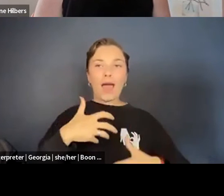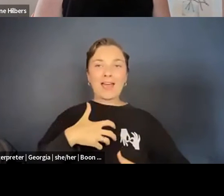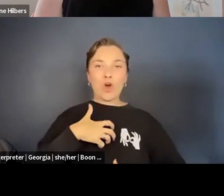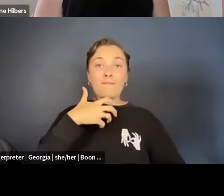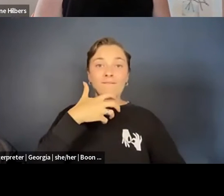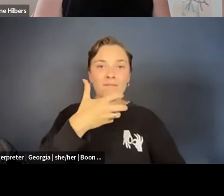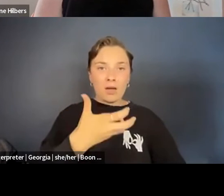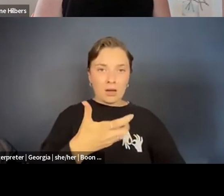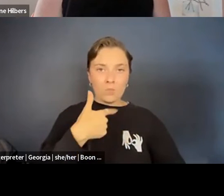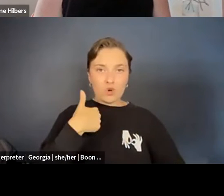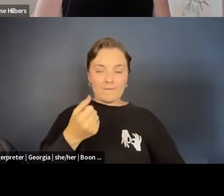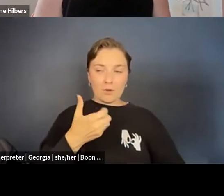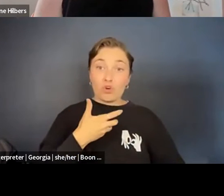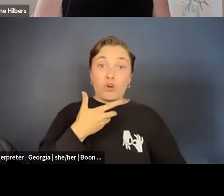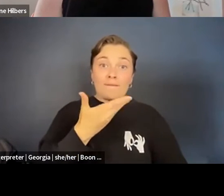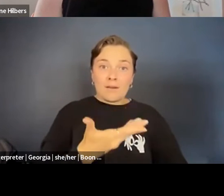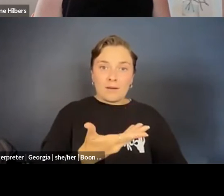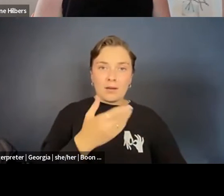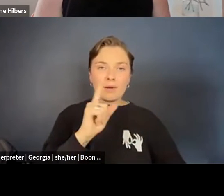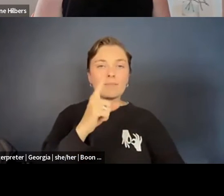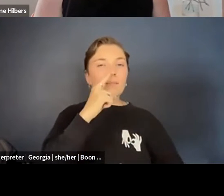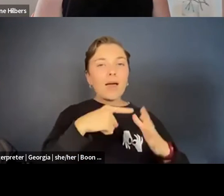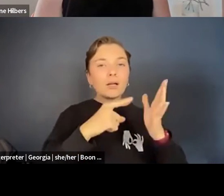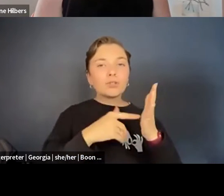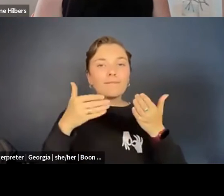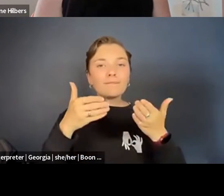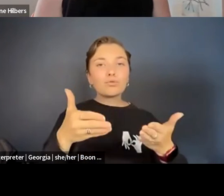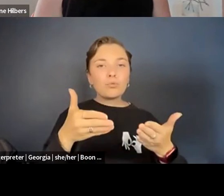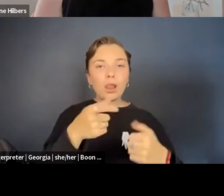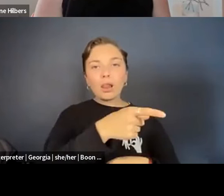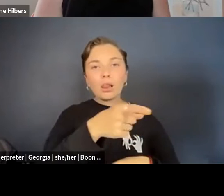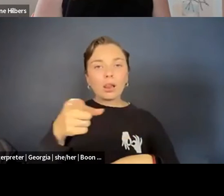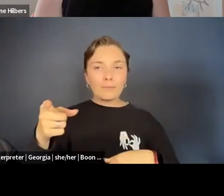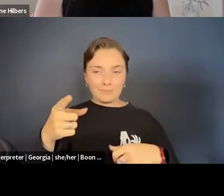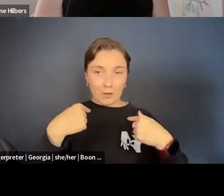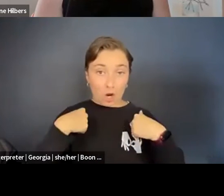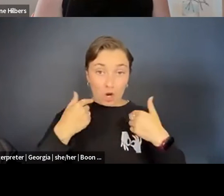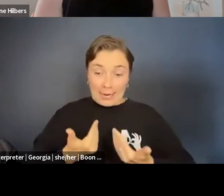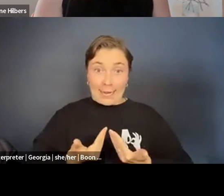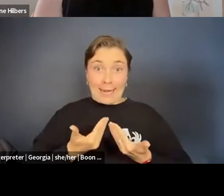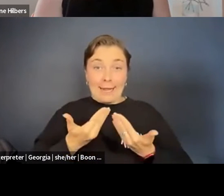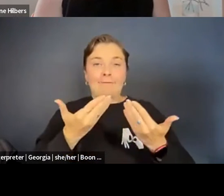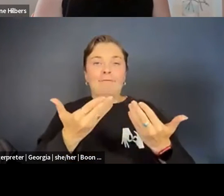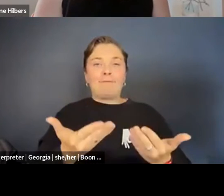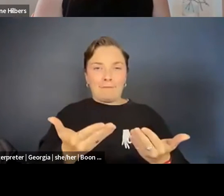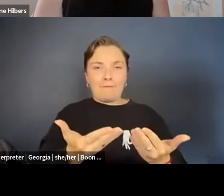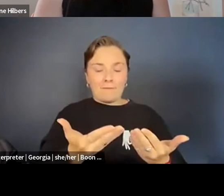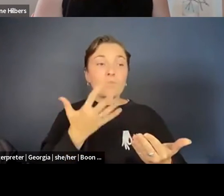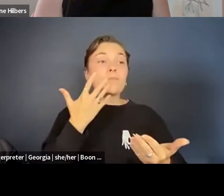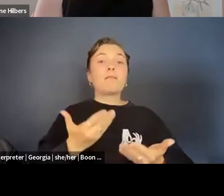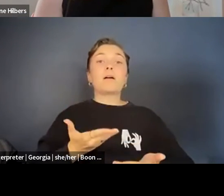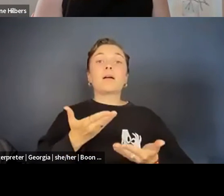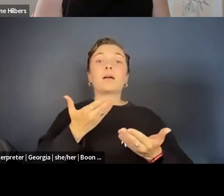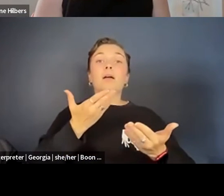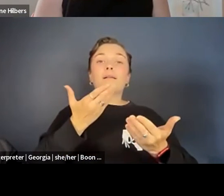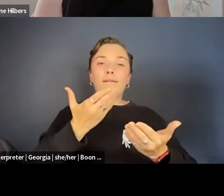have up, but the people at the funeral are, so I'm giving that, but as I give that